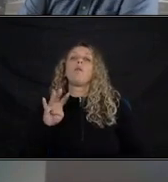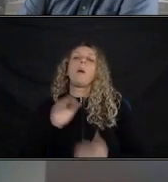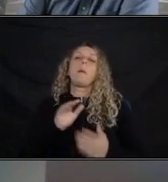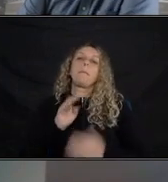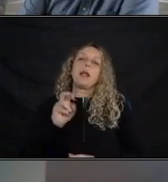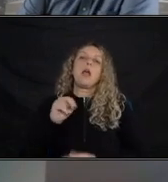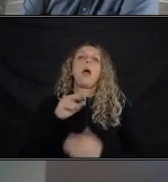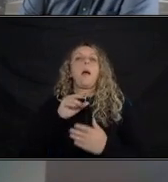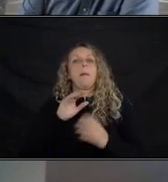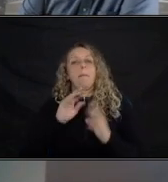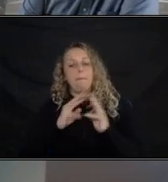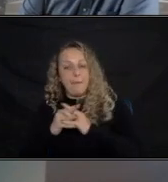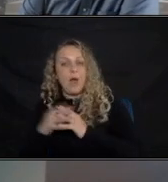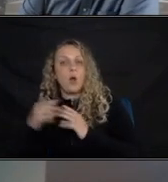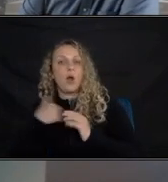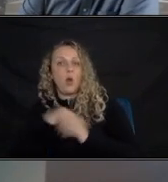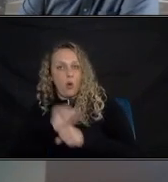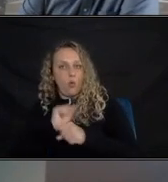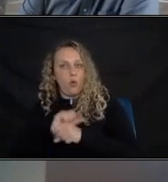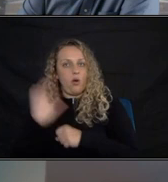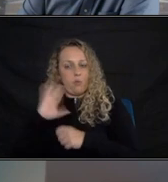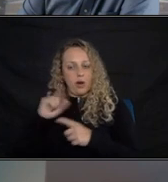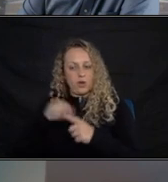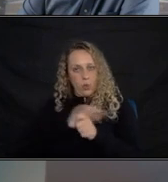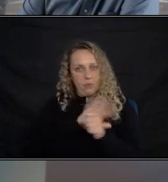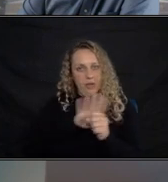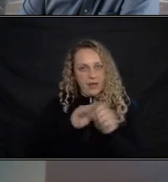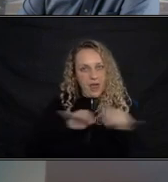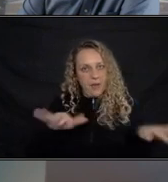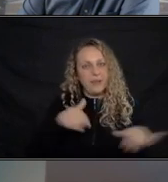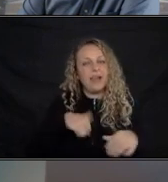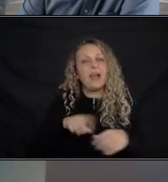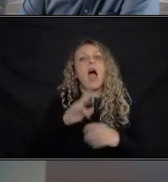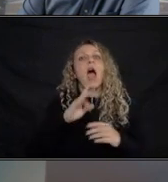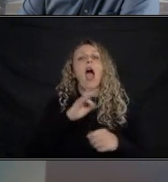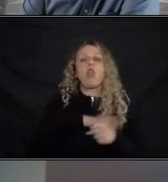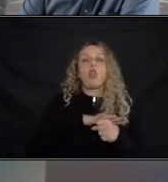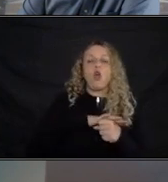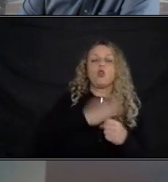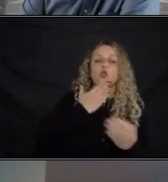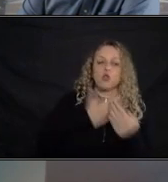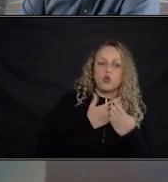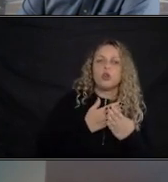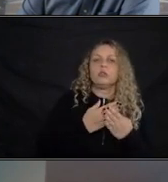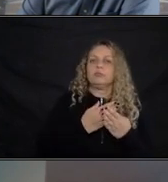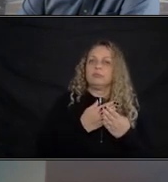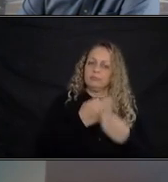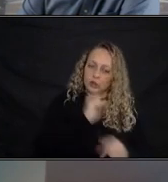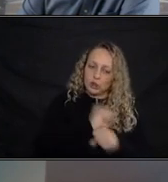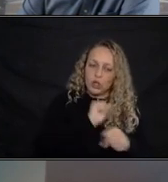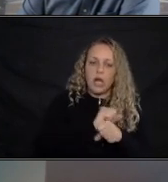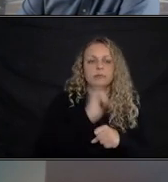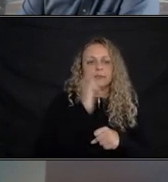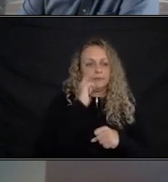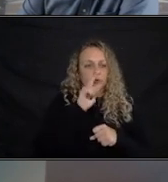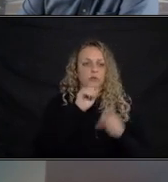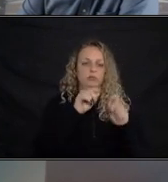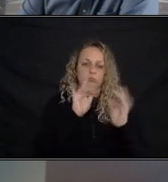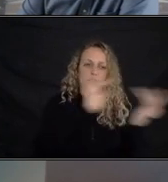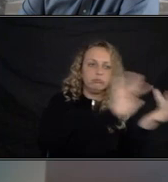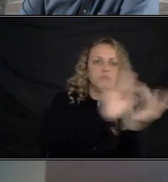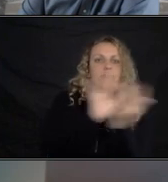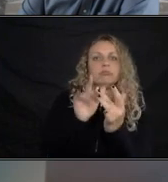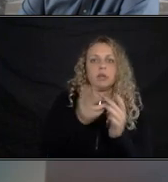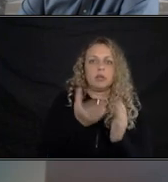energy efficiency sector prior to the pandemic in local good-paying clean energy jobs that couldn't be outsourced, and increasing